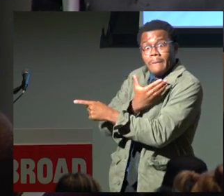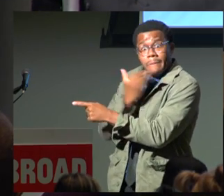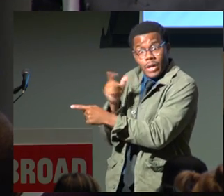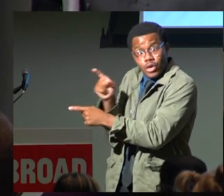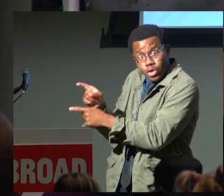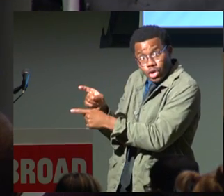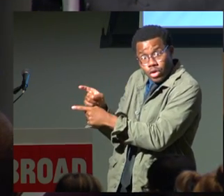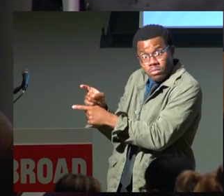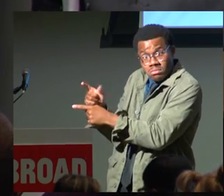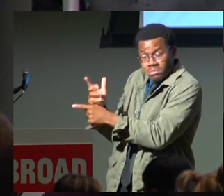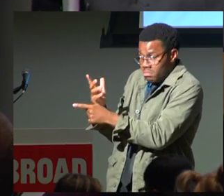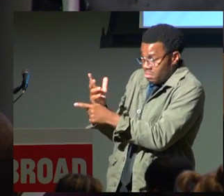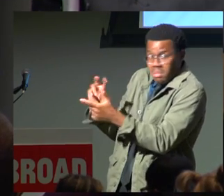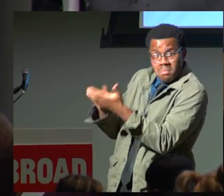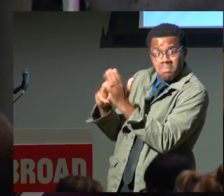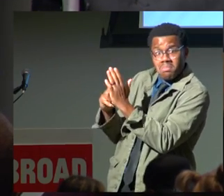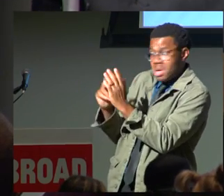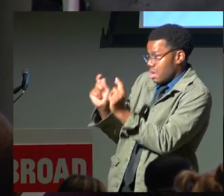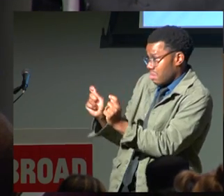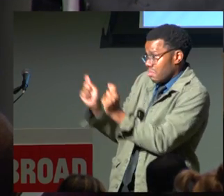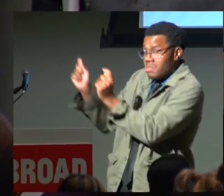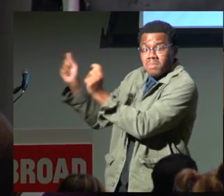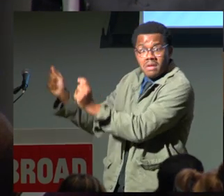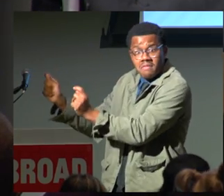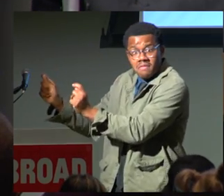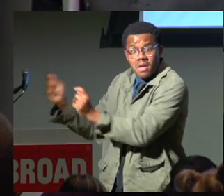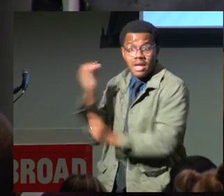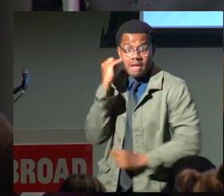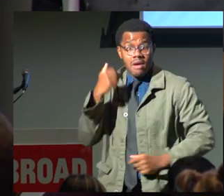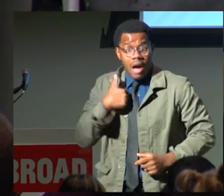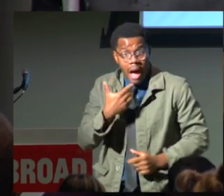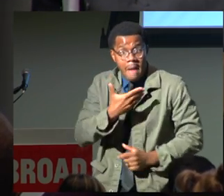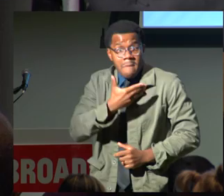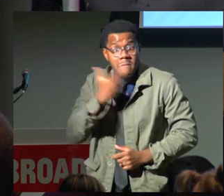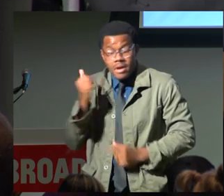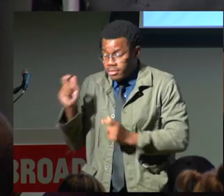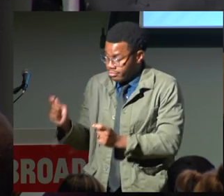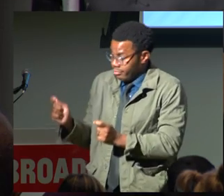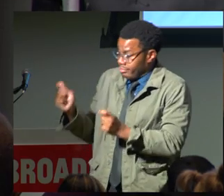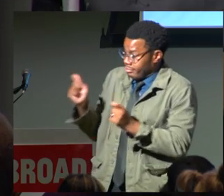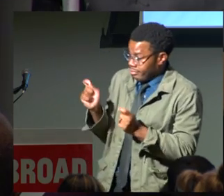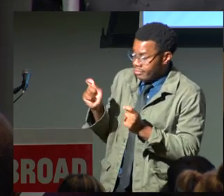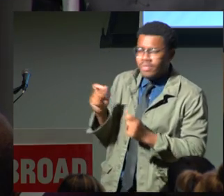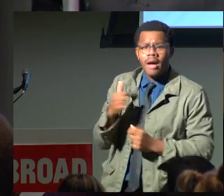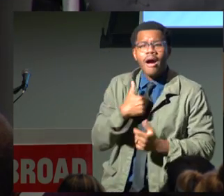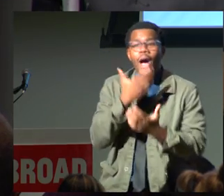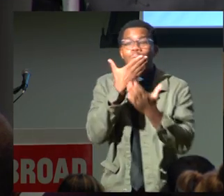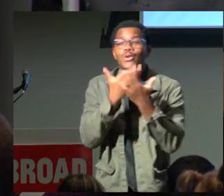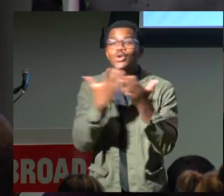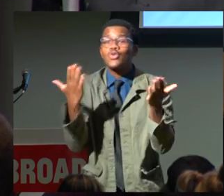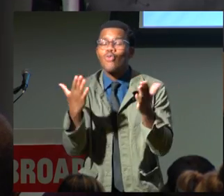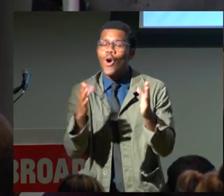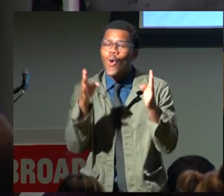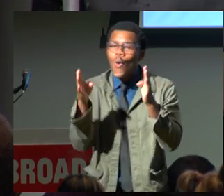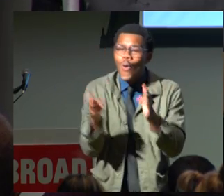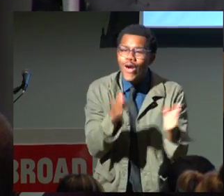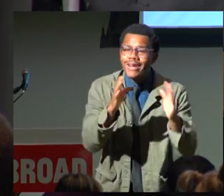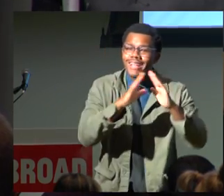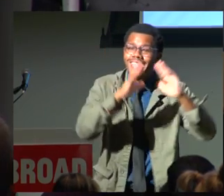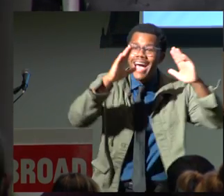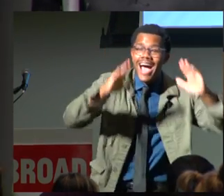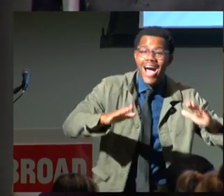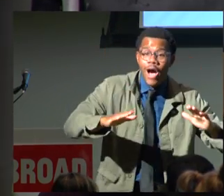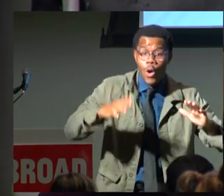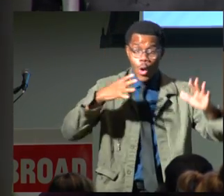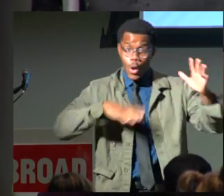that. And if I'm better at something else, then I handle that. I'm good when it comes to organizing the house. I'm good with folding clothes. I'm really